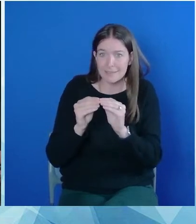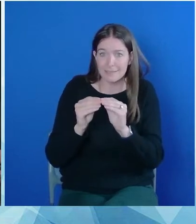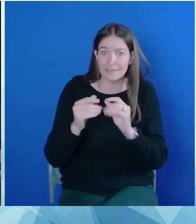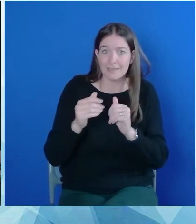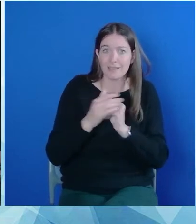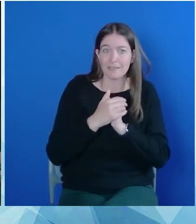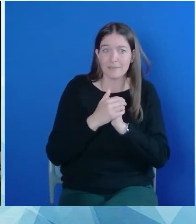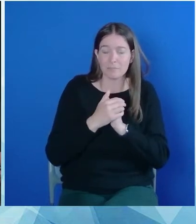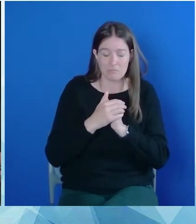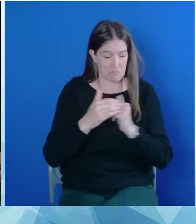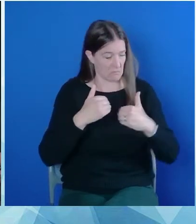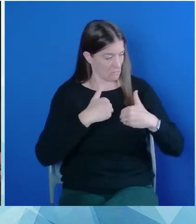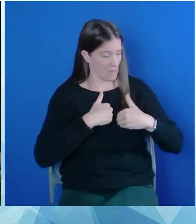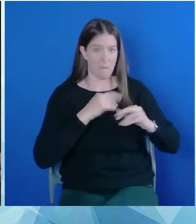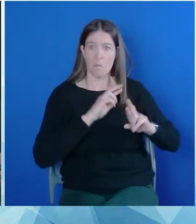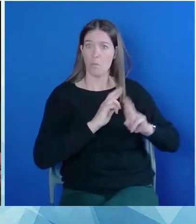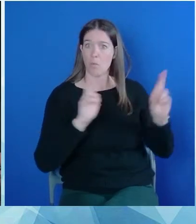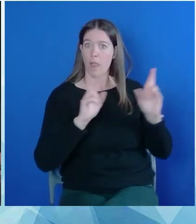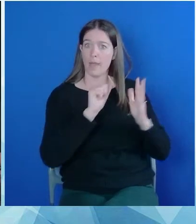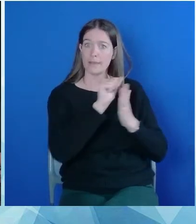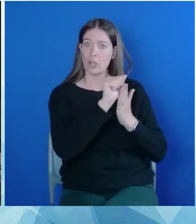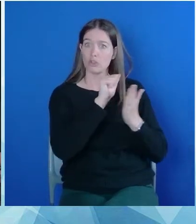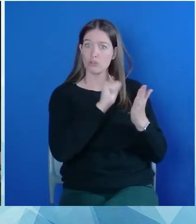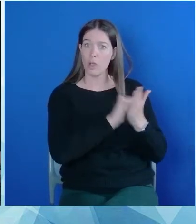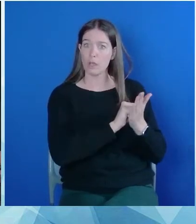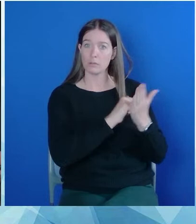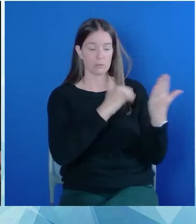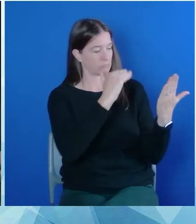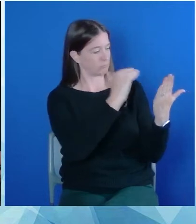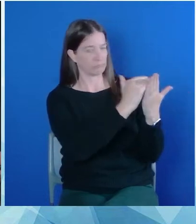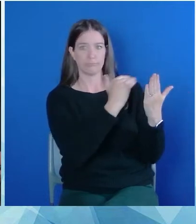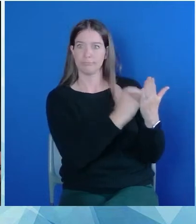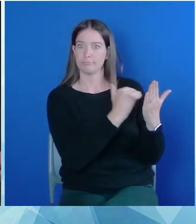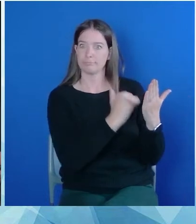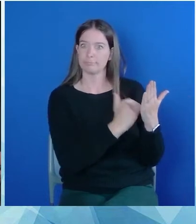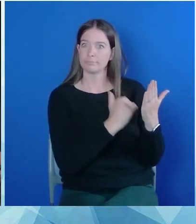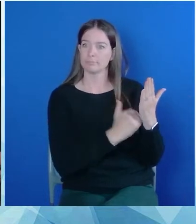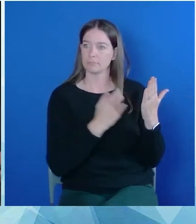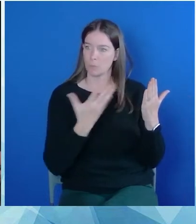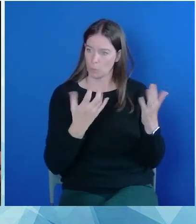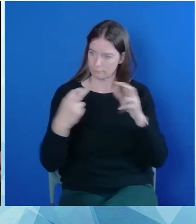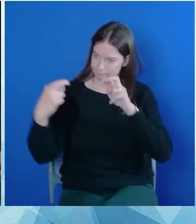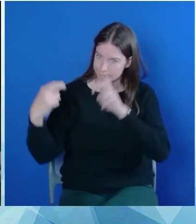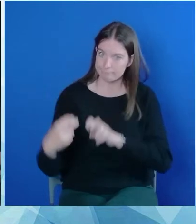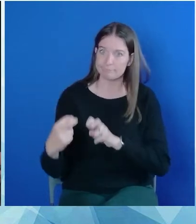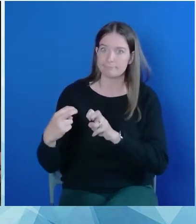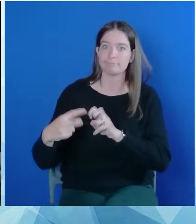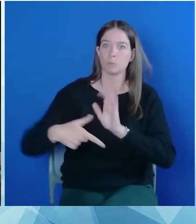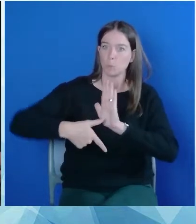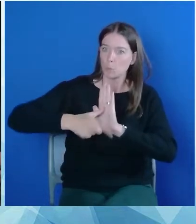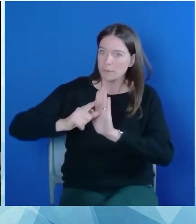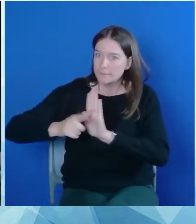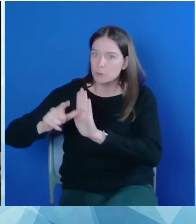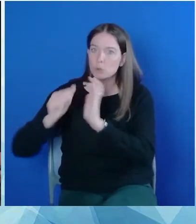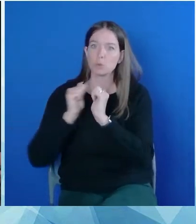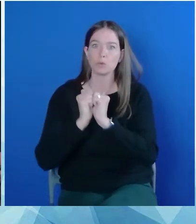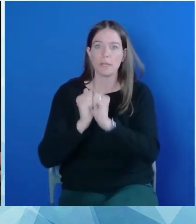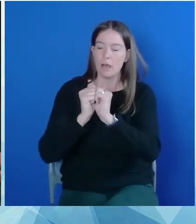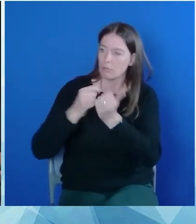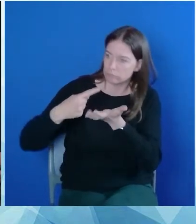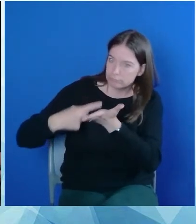I had agendas, I had items to review, I pulled them all, I put them all